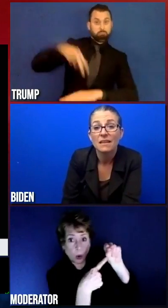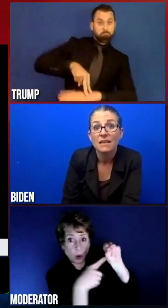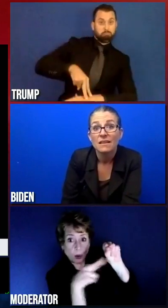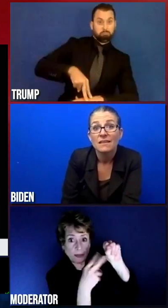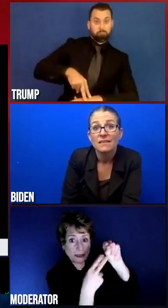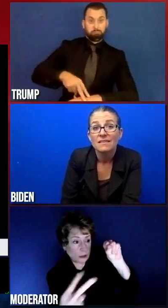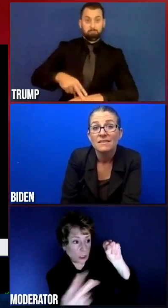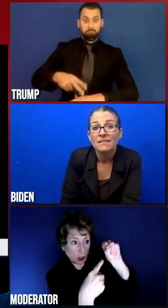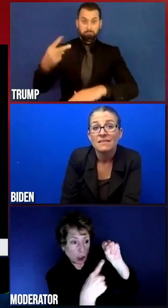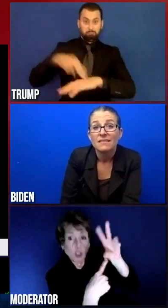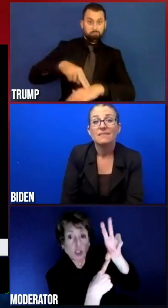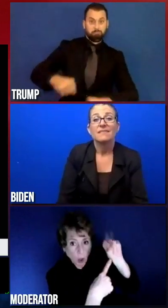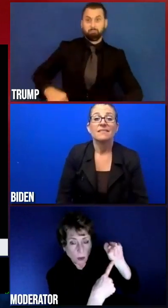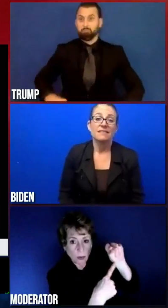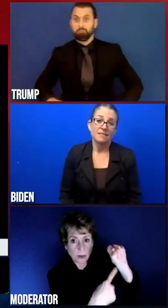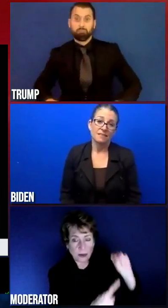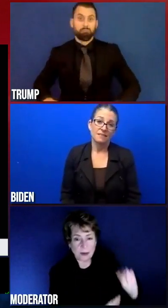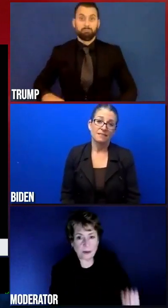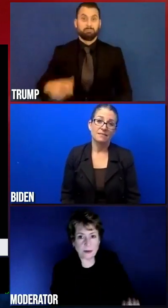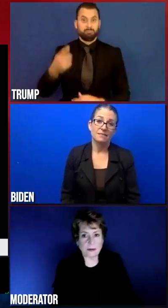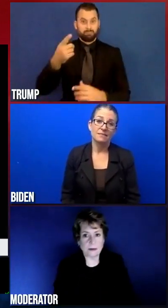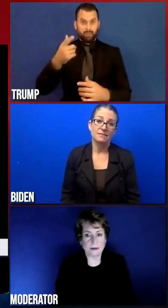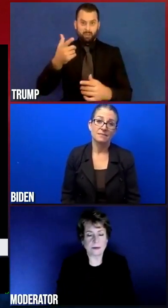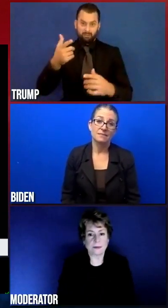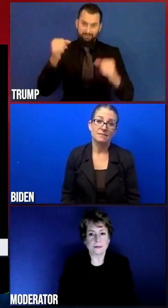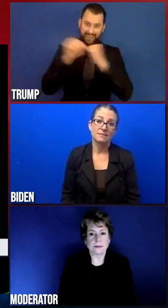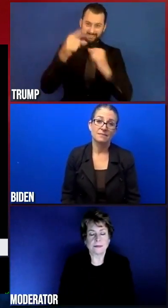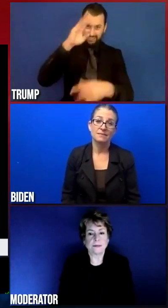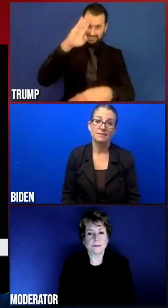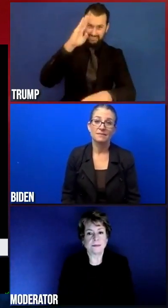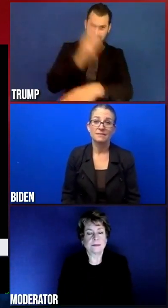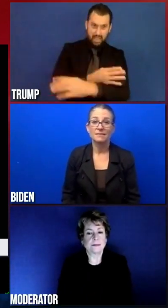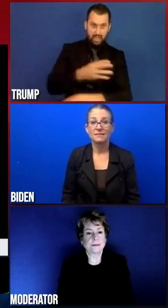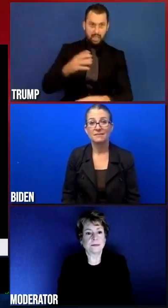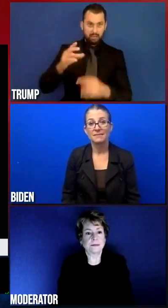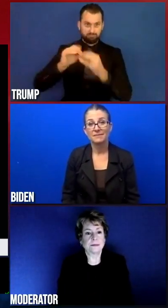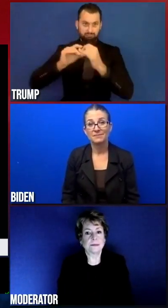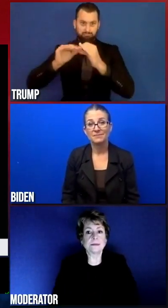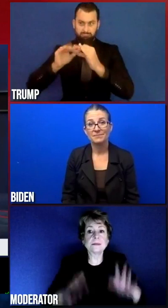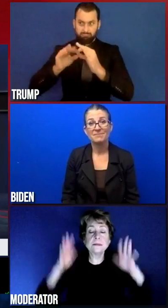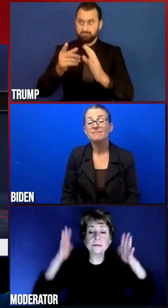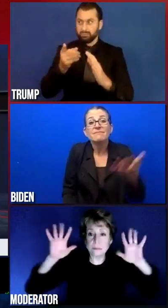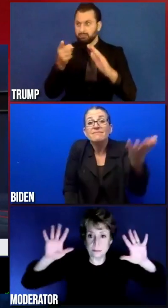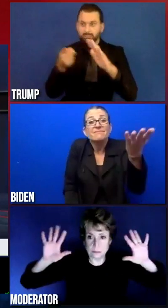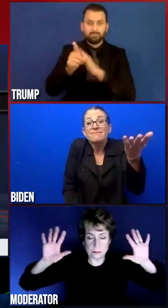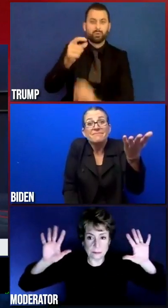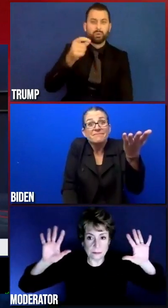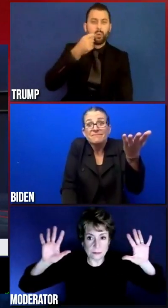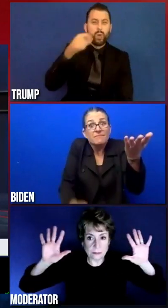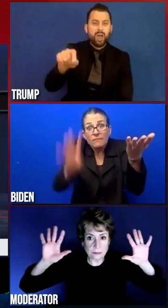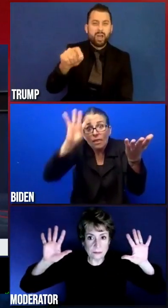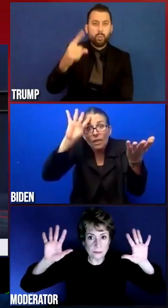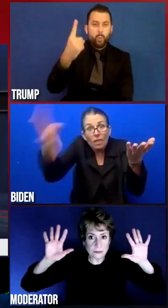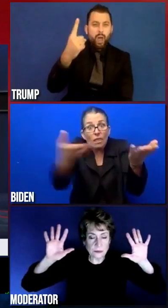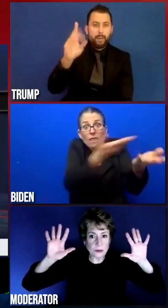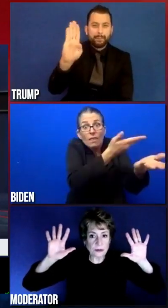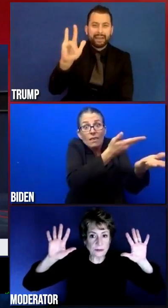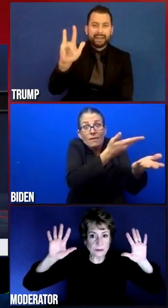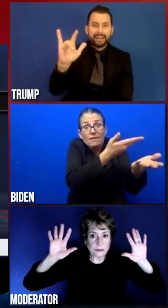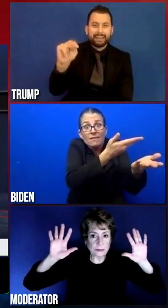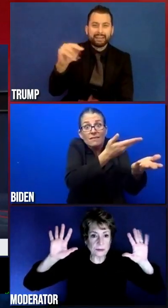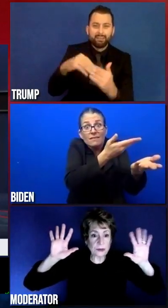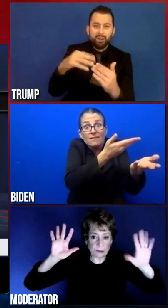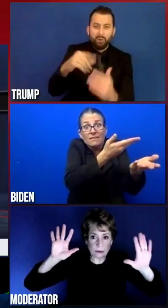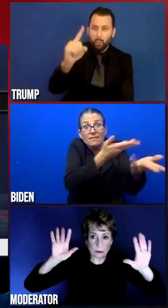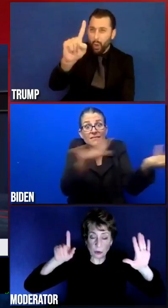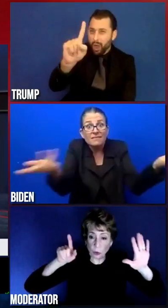billion, if you don't that get rid of is the press. You know what? absolutely not Stop. You're true. on tape doing it. You're going to Not have tape. True. Gentlemen. Is- I hate to